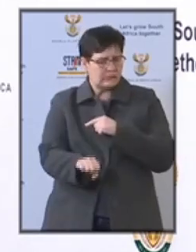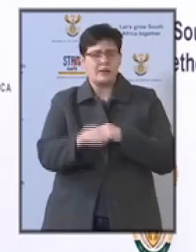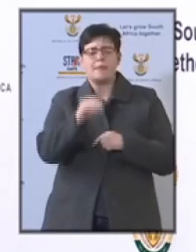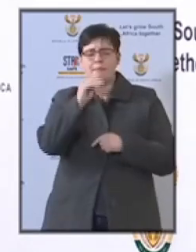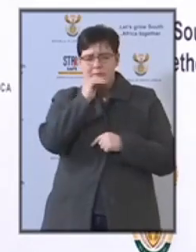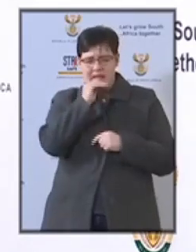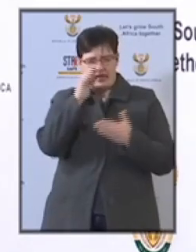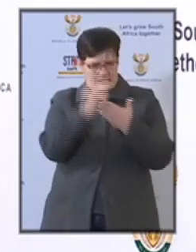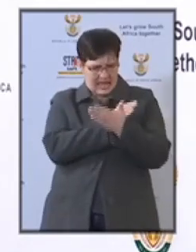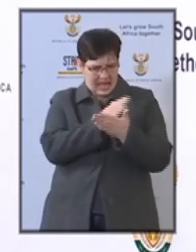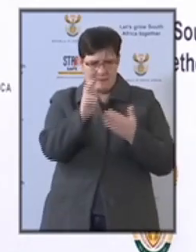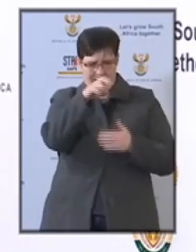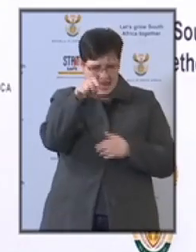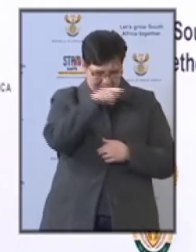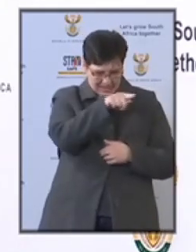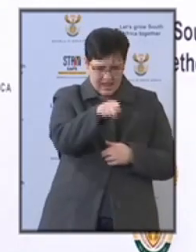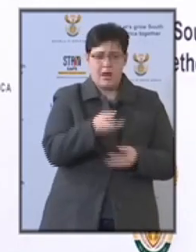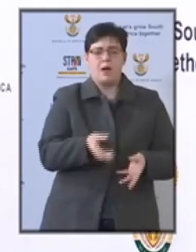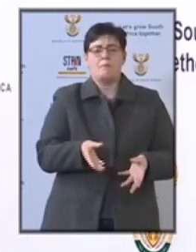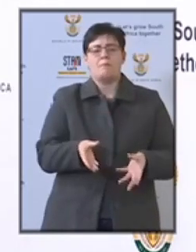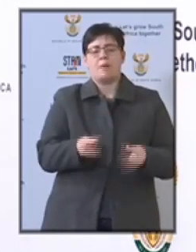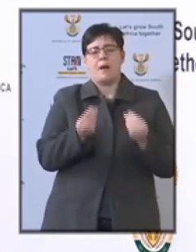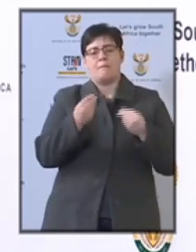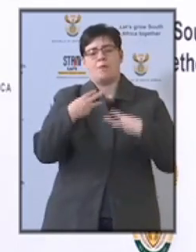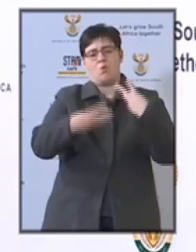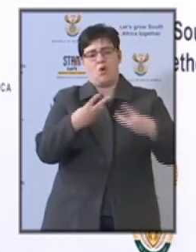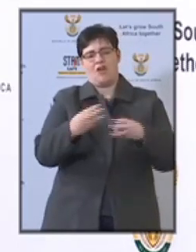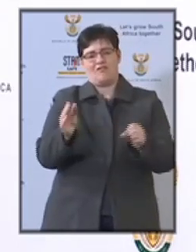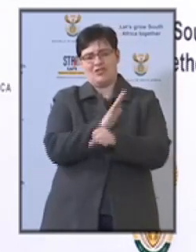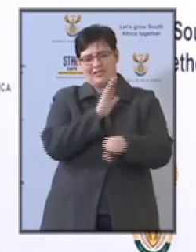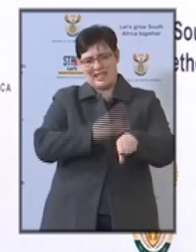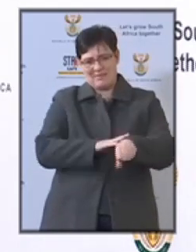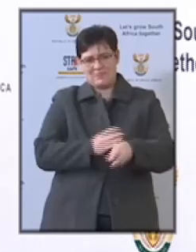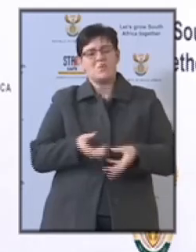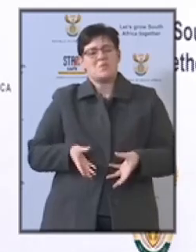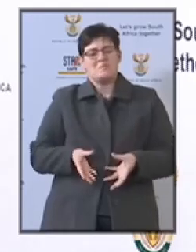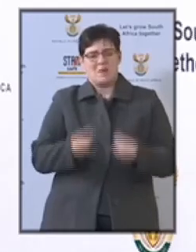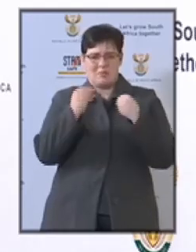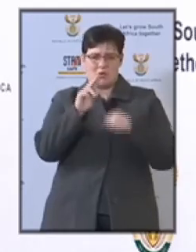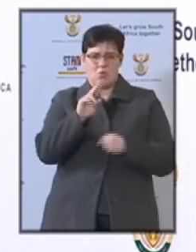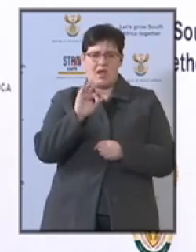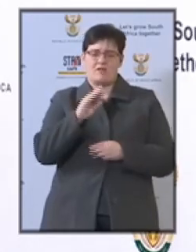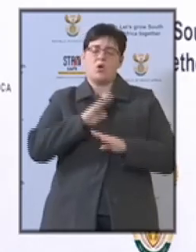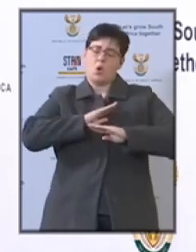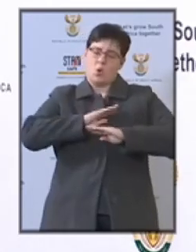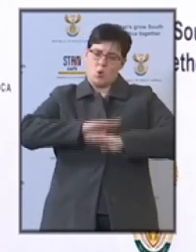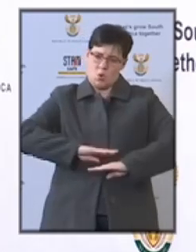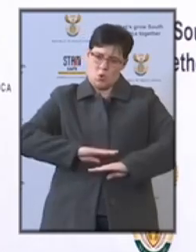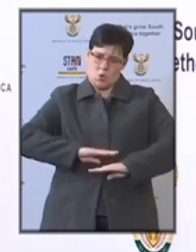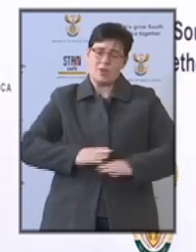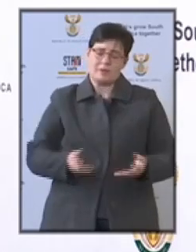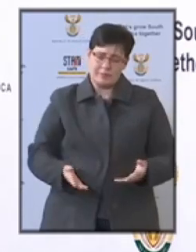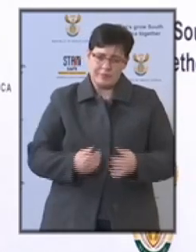is a number of tourist guides that are actually employed out there. So that really